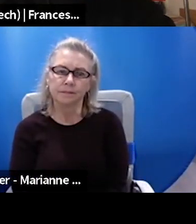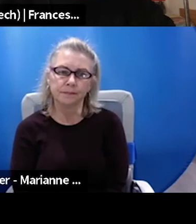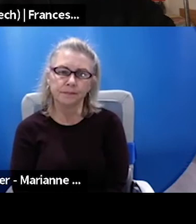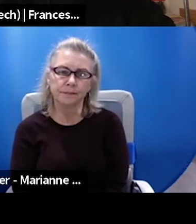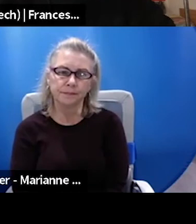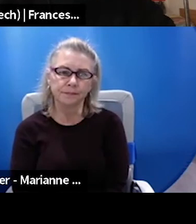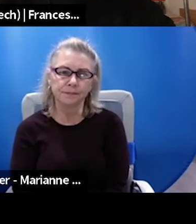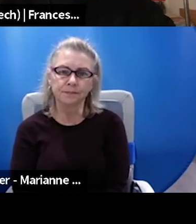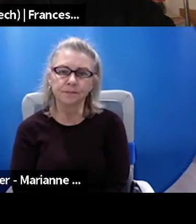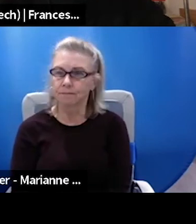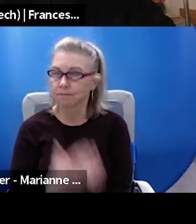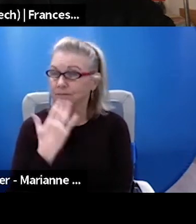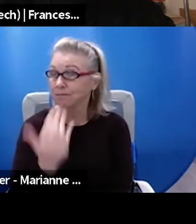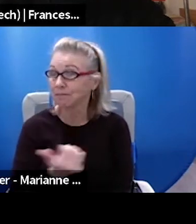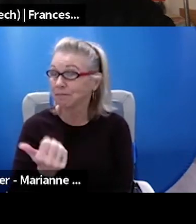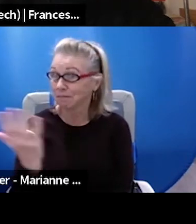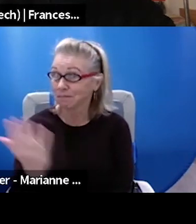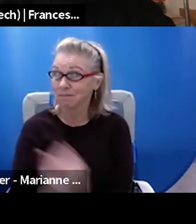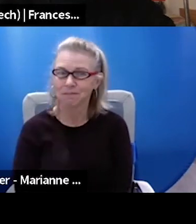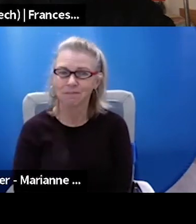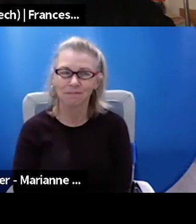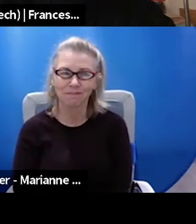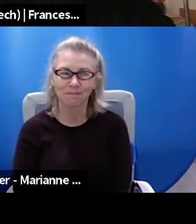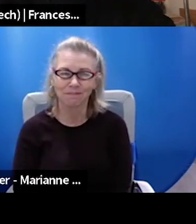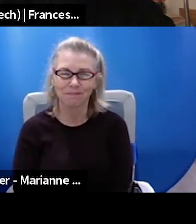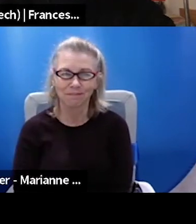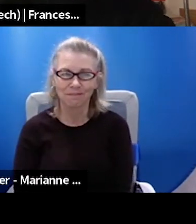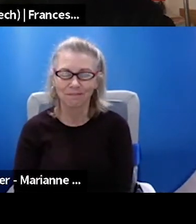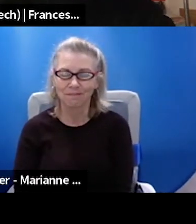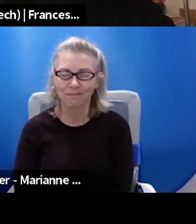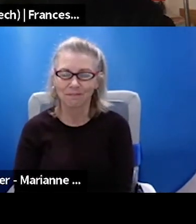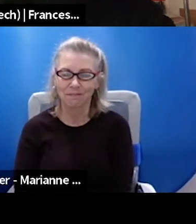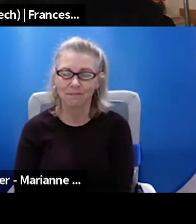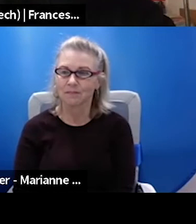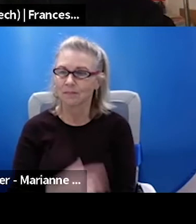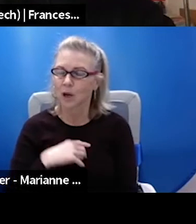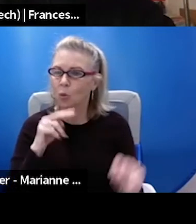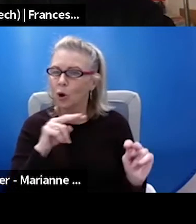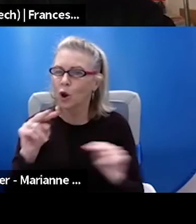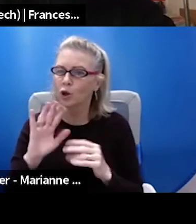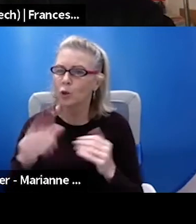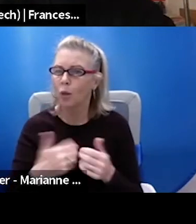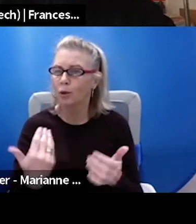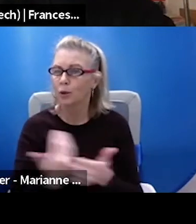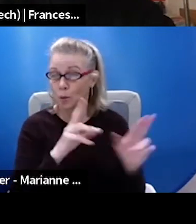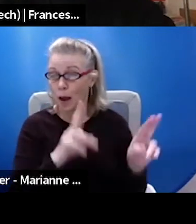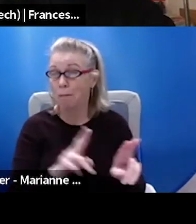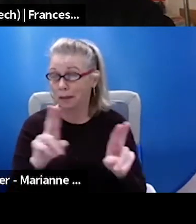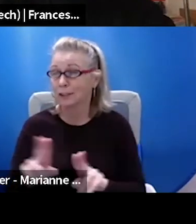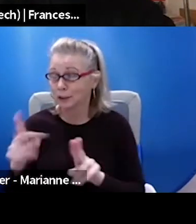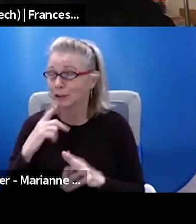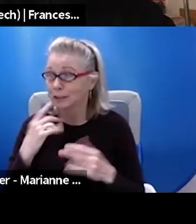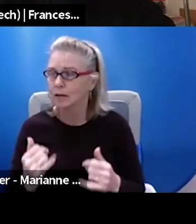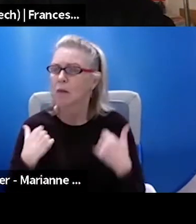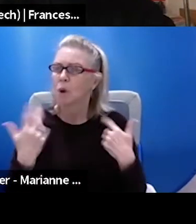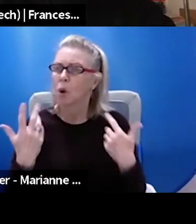Thank you. Anyone else? Shall I go? Well, I have to say we're looking at all the new applications at the moment, and I have to say I feel really